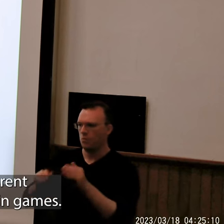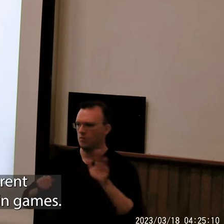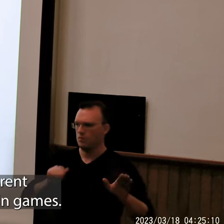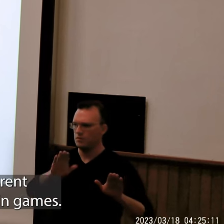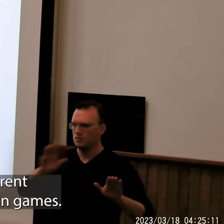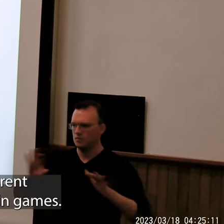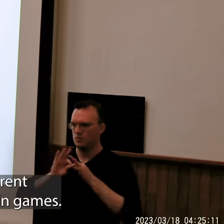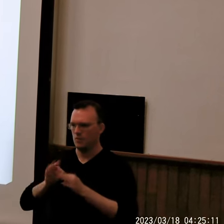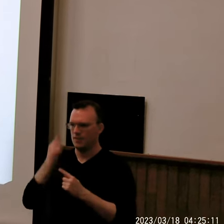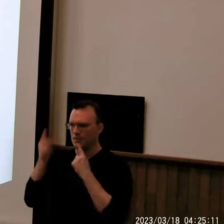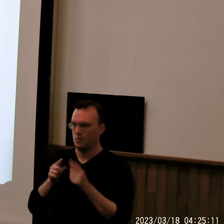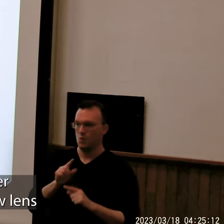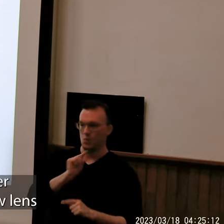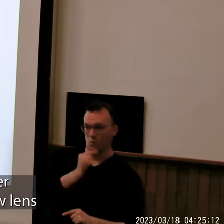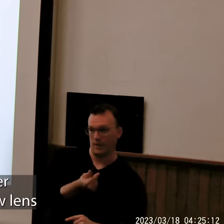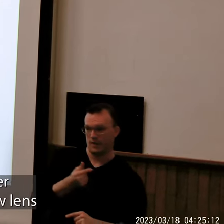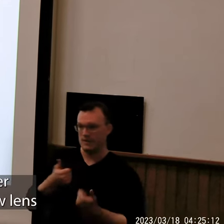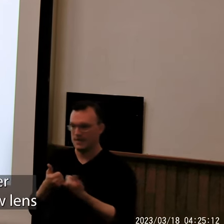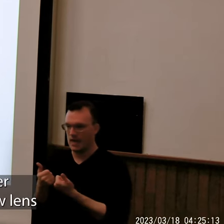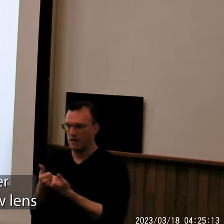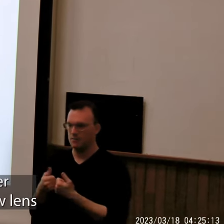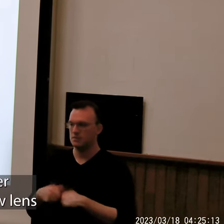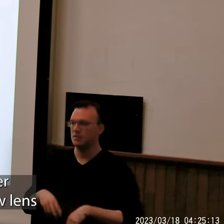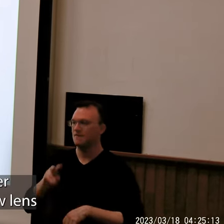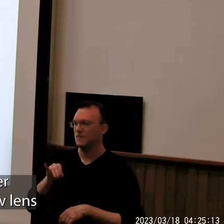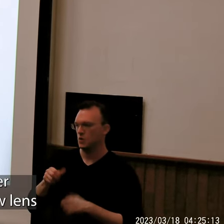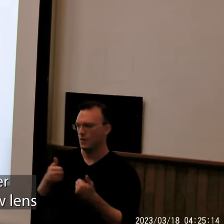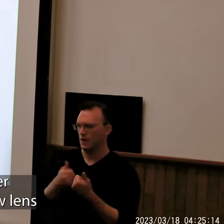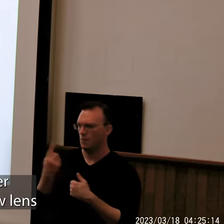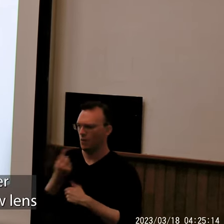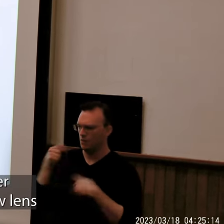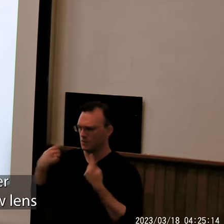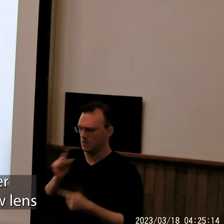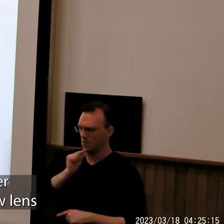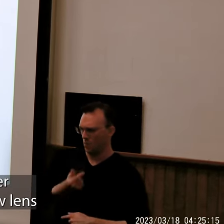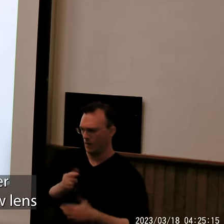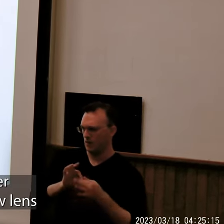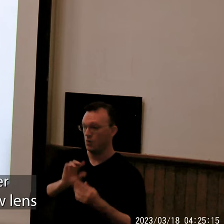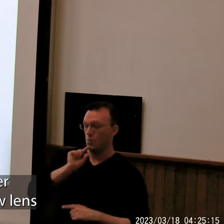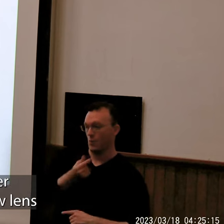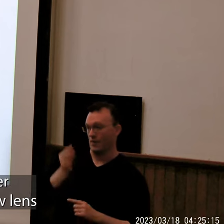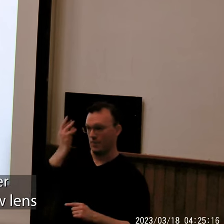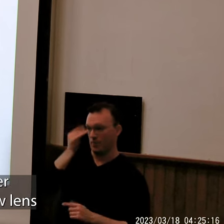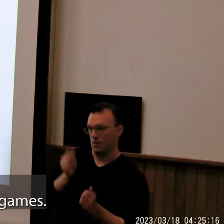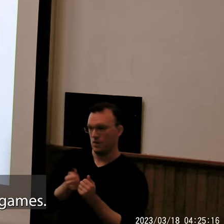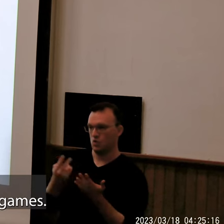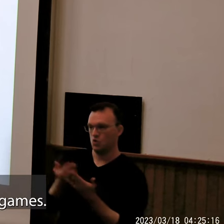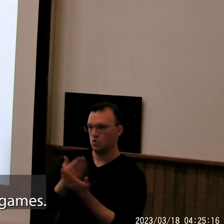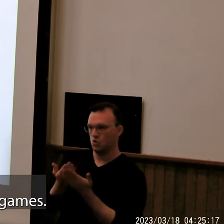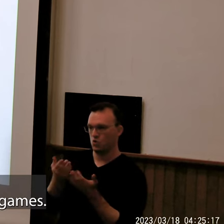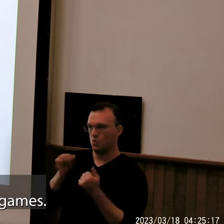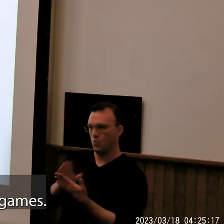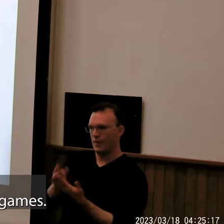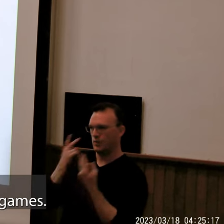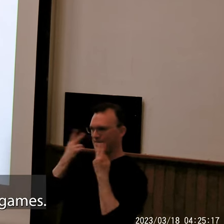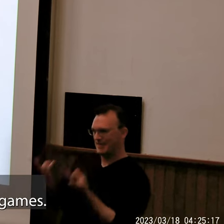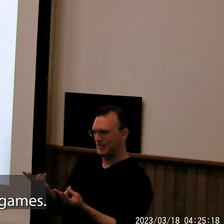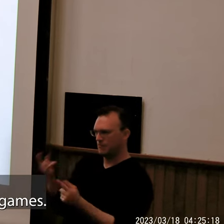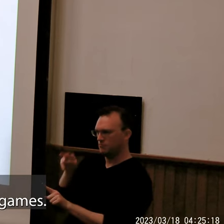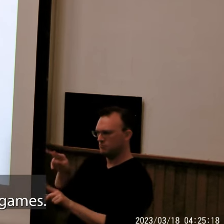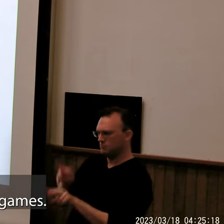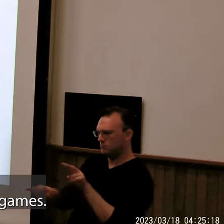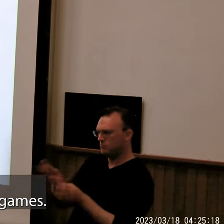thinking about queerness in games. Video games have always been queer. It is about using queer theory as a new lens for interpreting